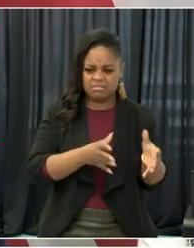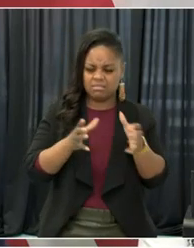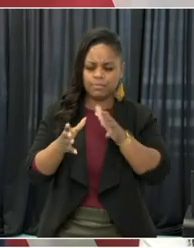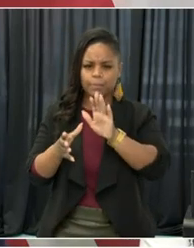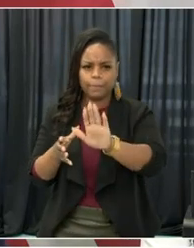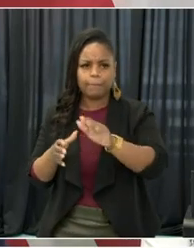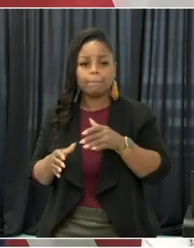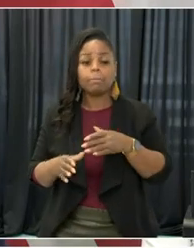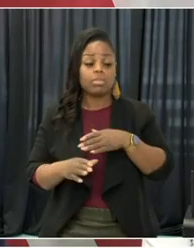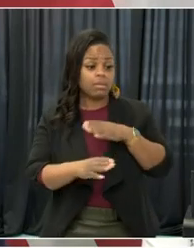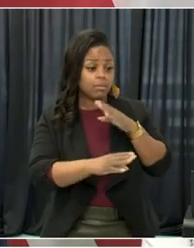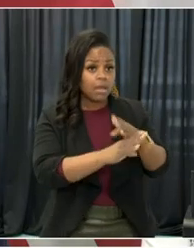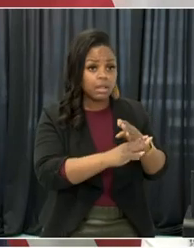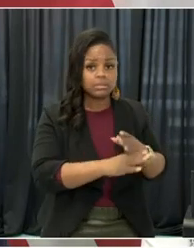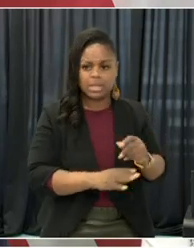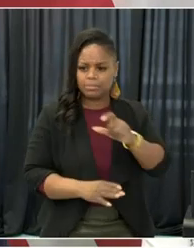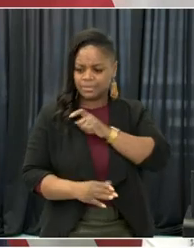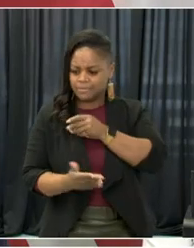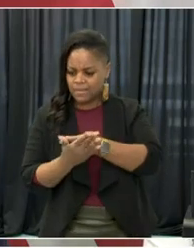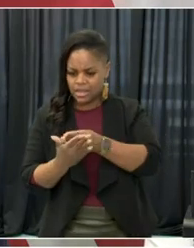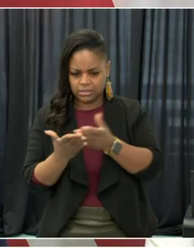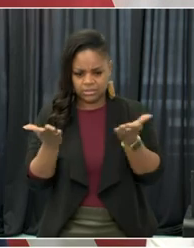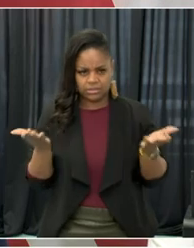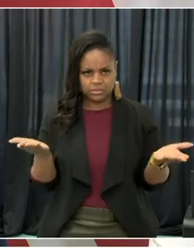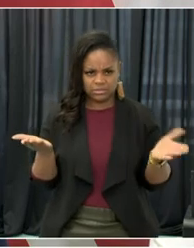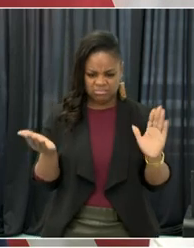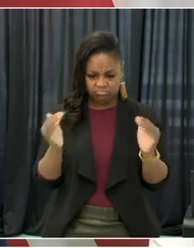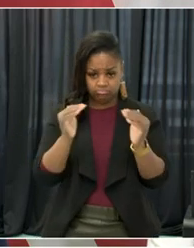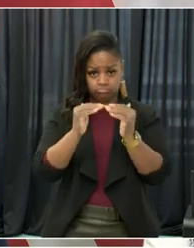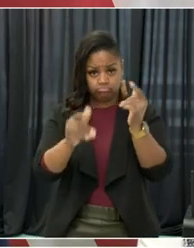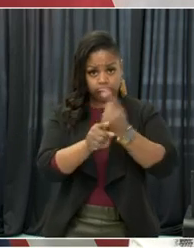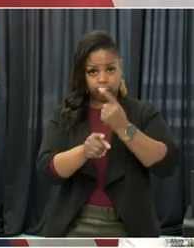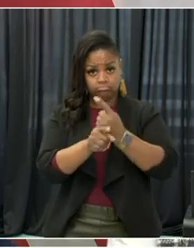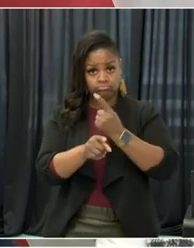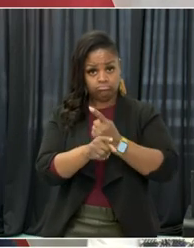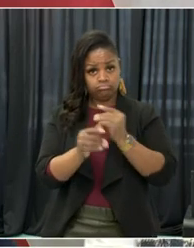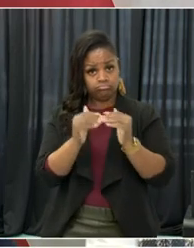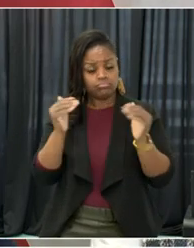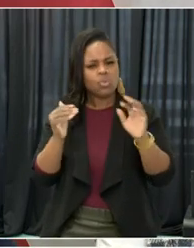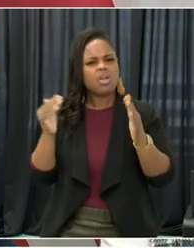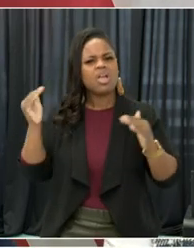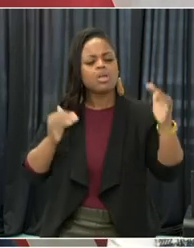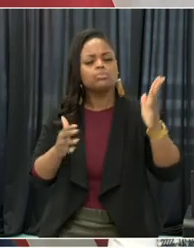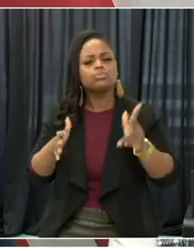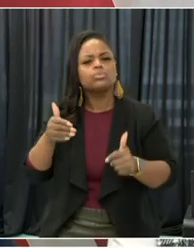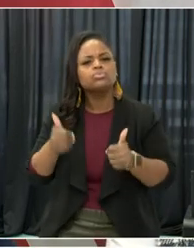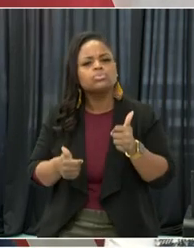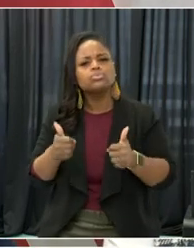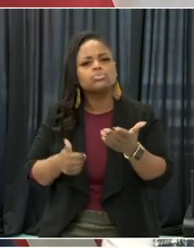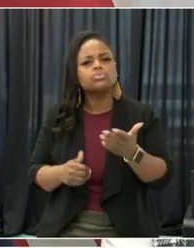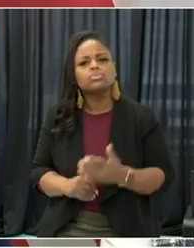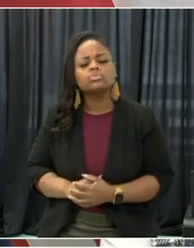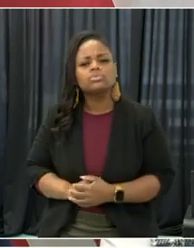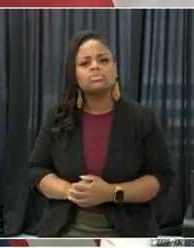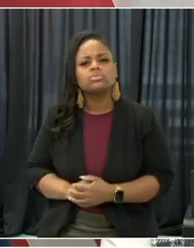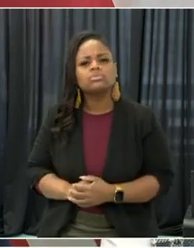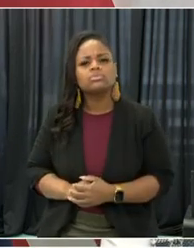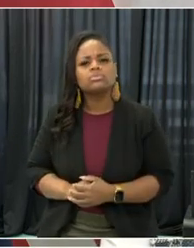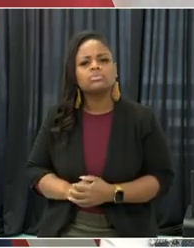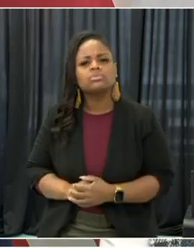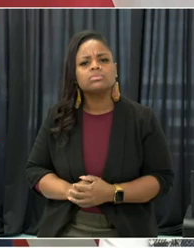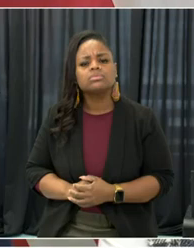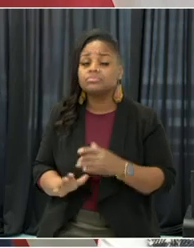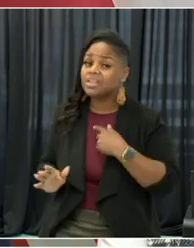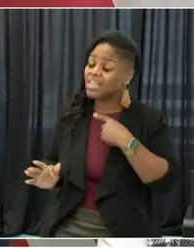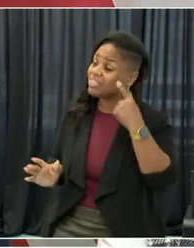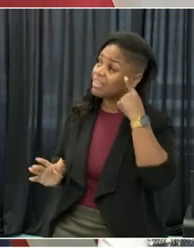interrupter programs is at the right level, or do you think one should be more and one should be less? I think that it's not a either